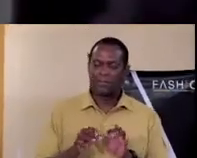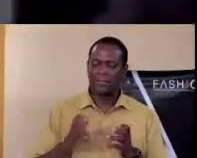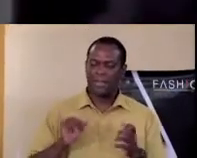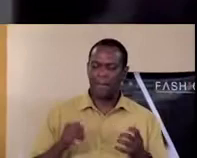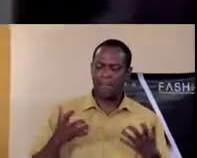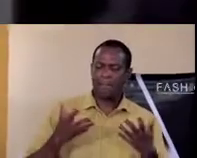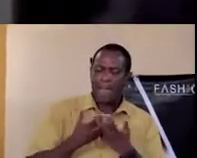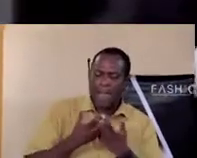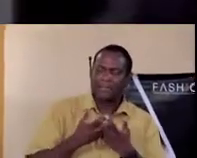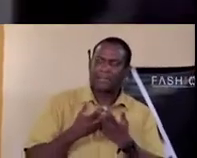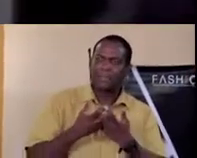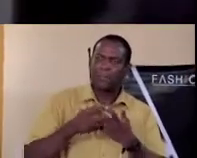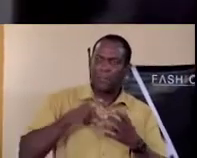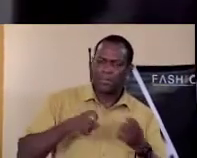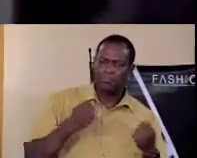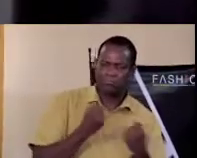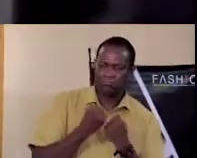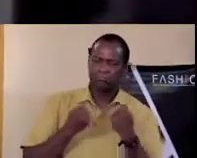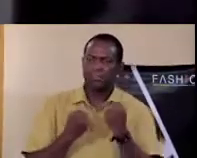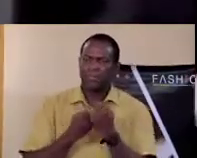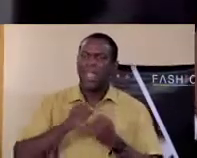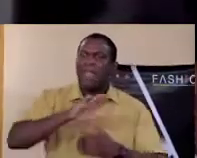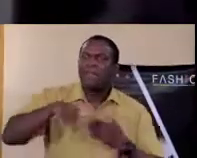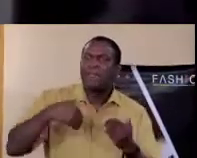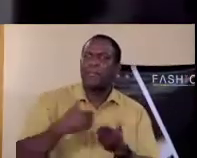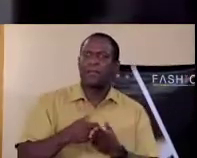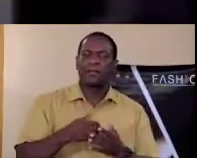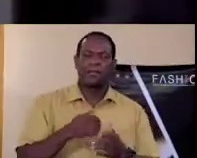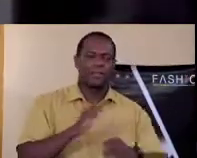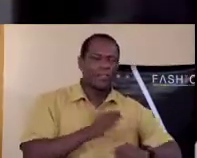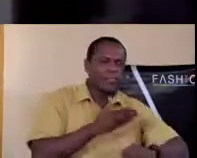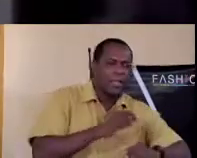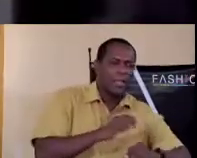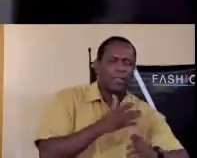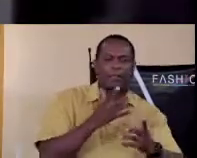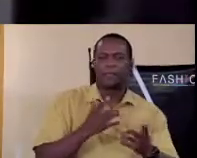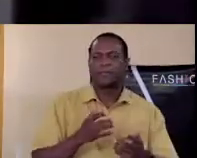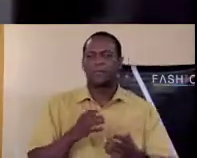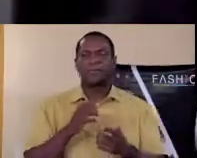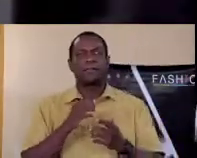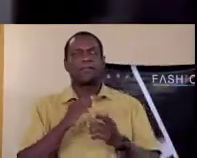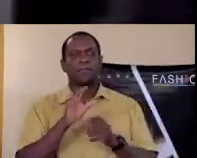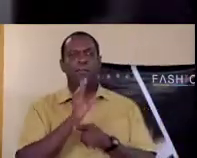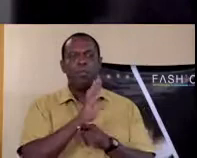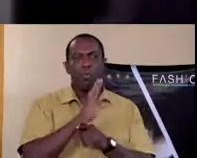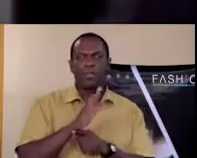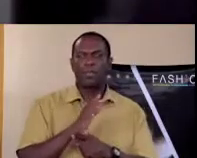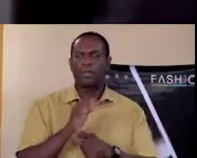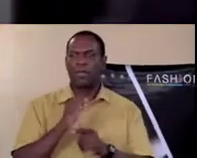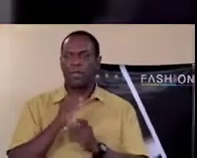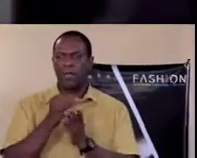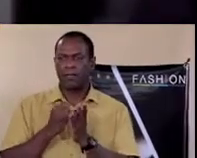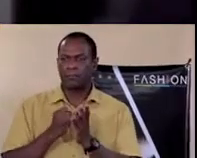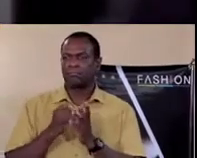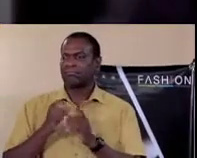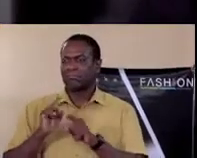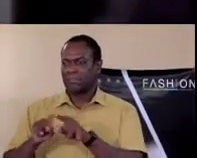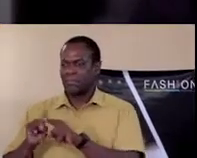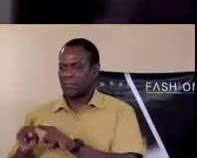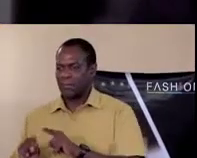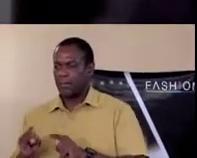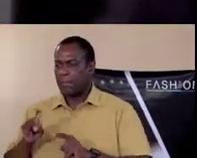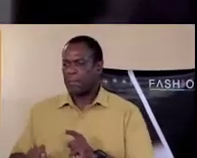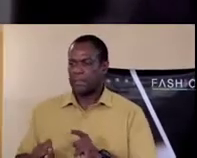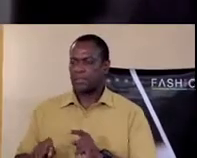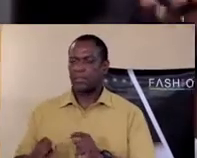all need to support. The performing arts, the graphic arts, animation arts, film arts have to support, you